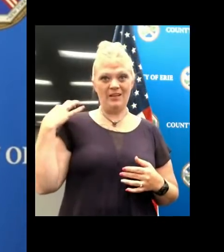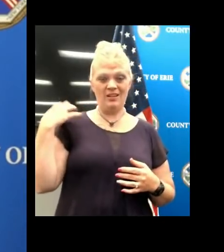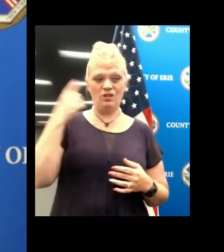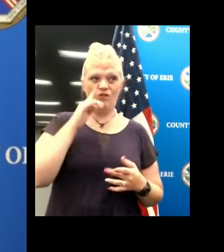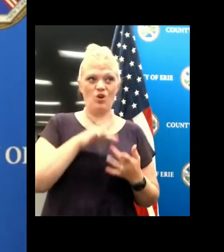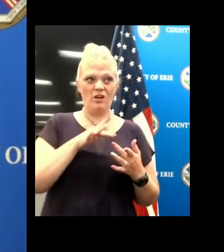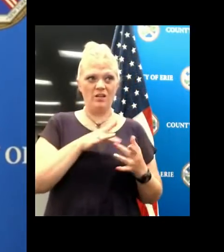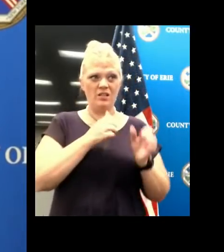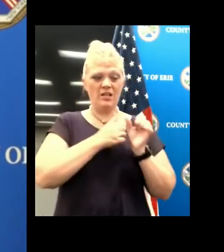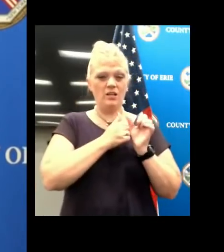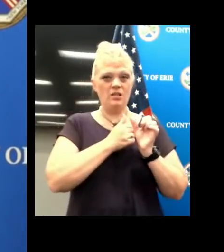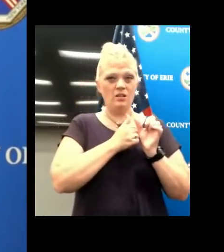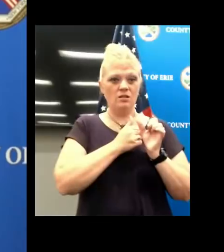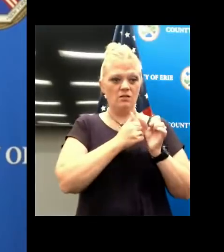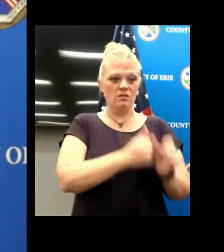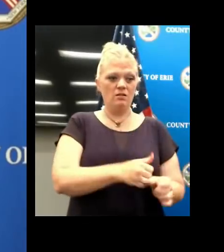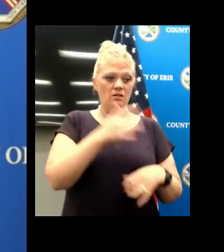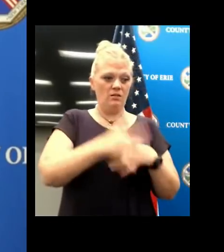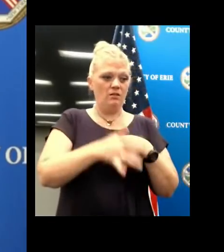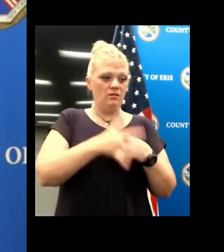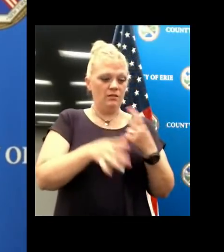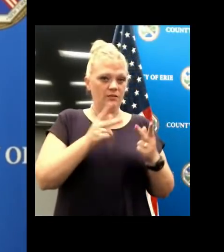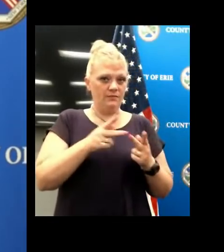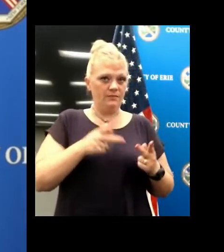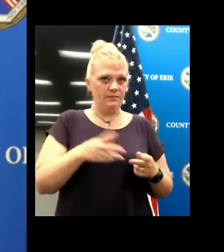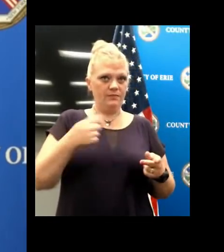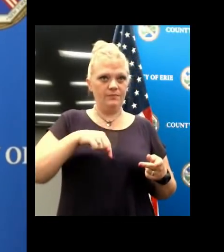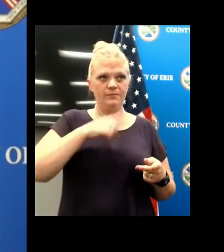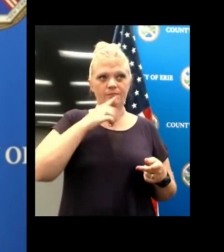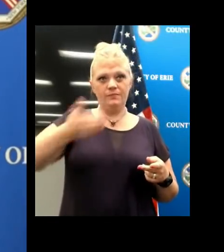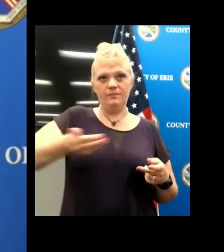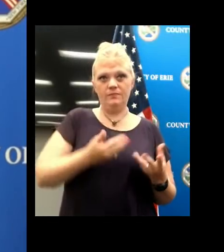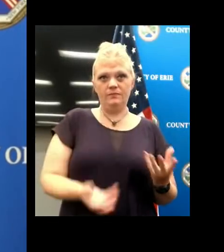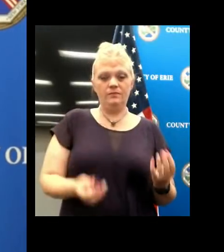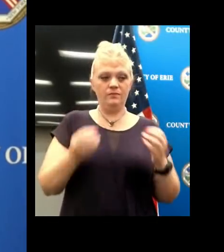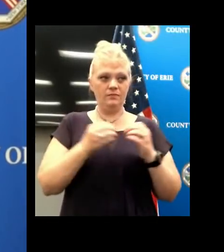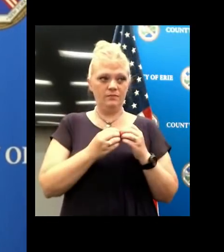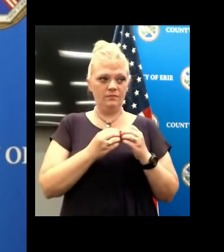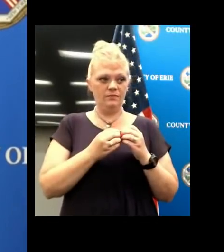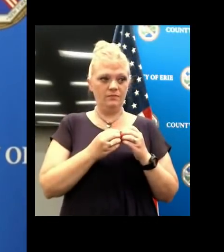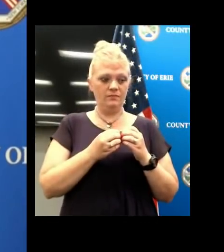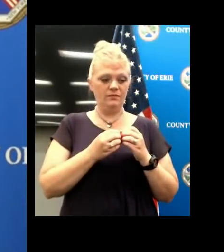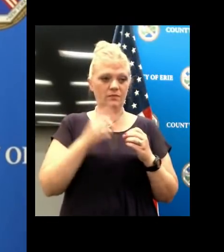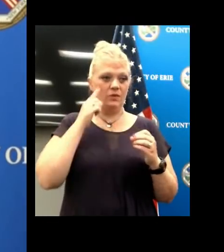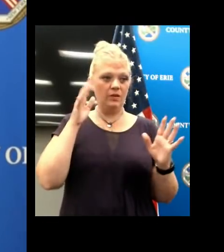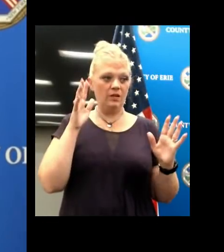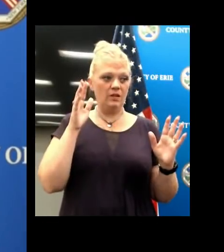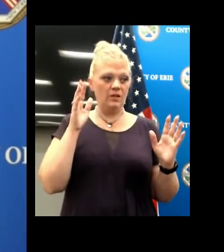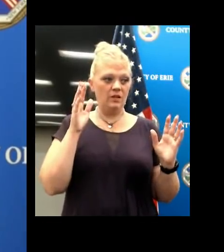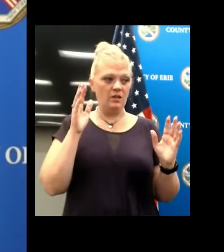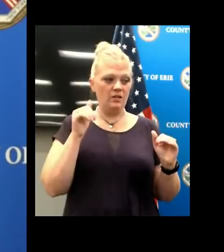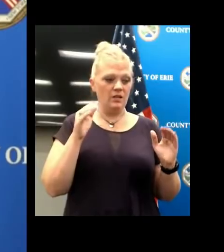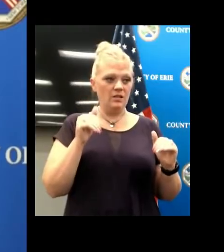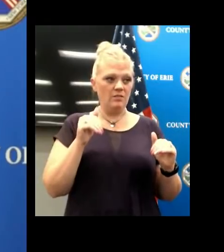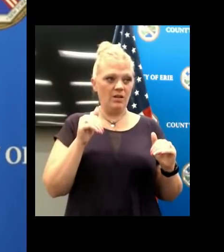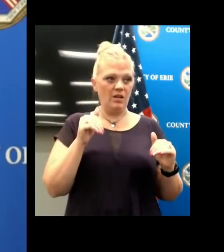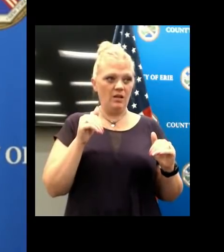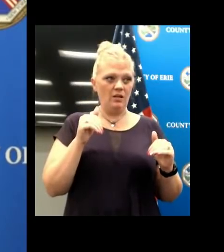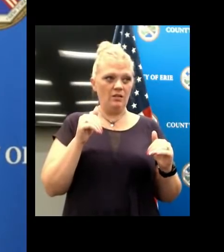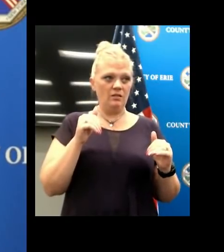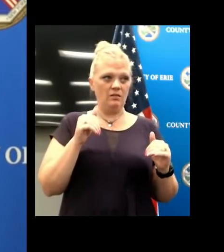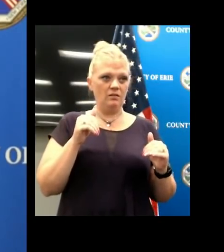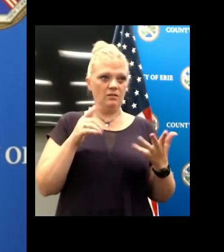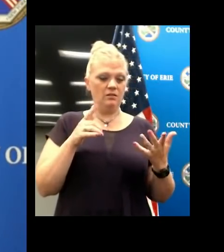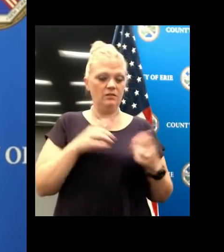contact tracing open positions. We are hiring additional contact tracers. We anticipate, as we've been